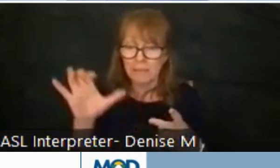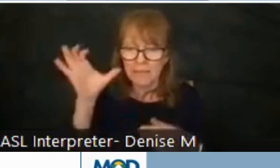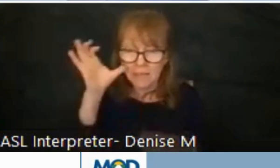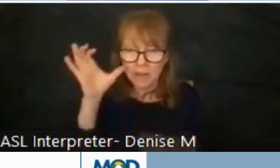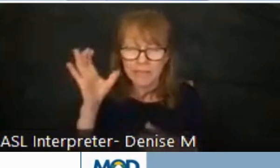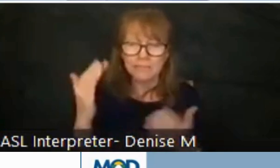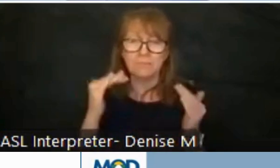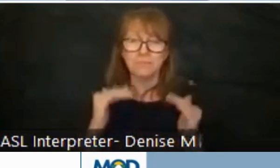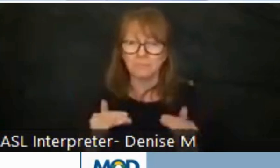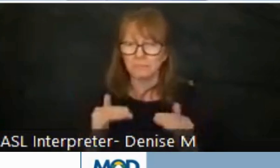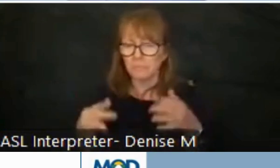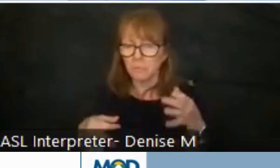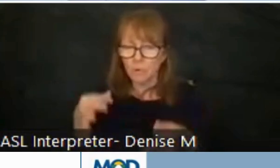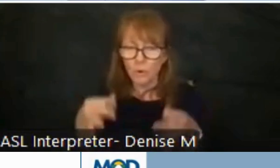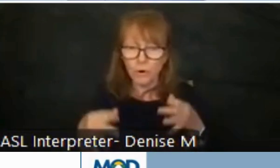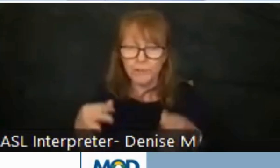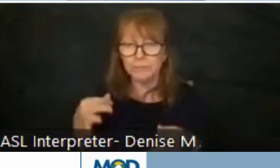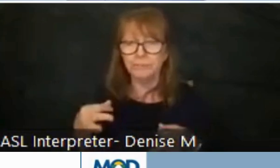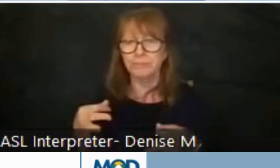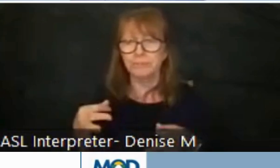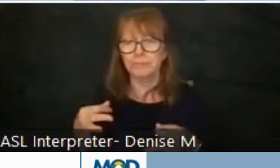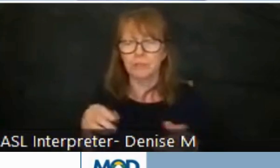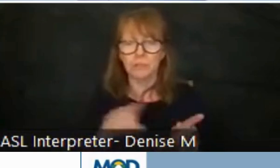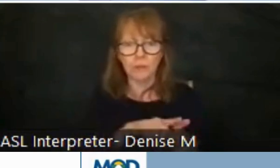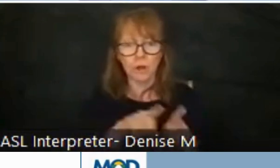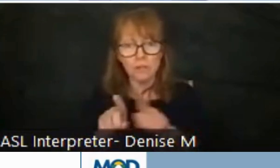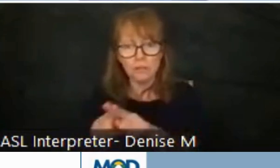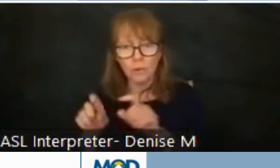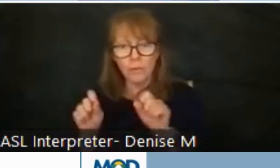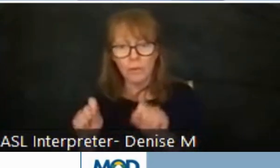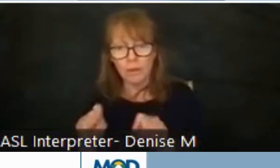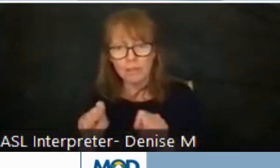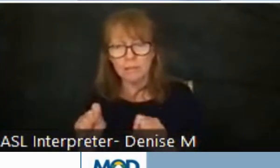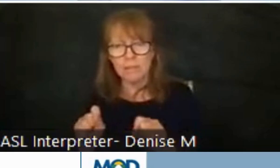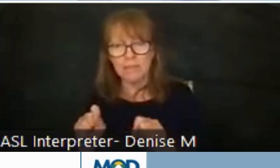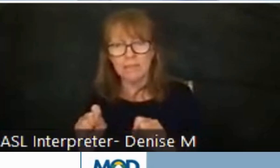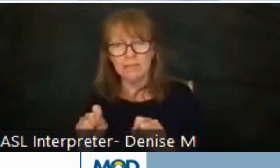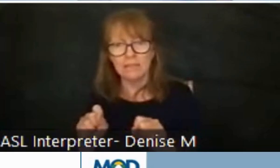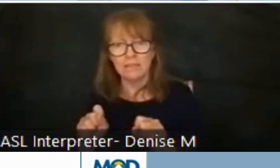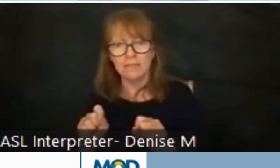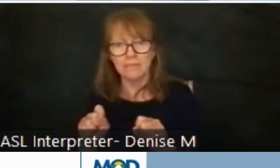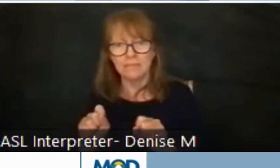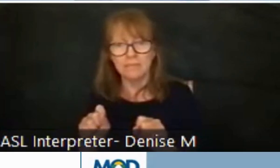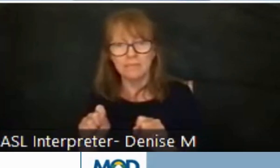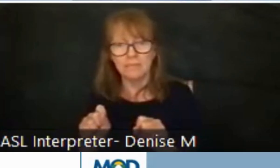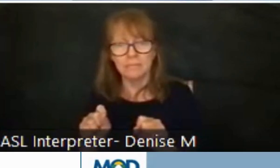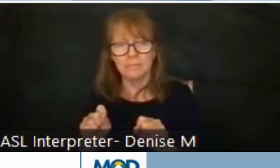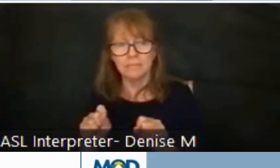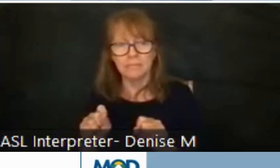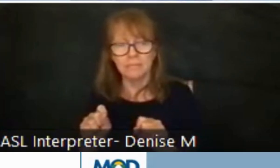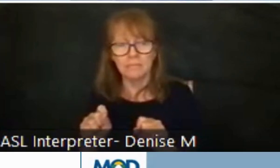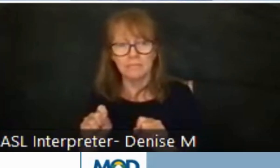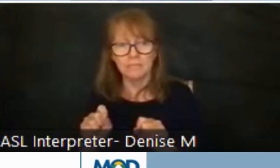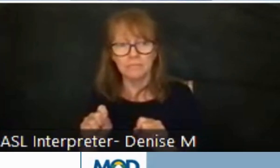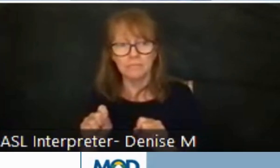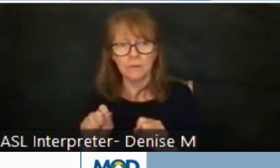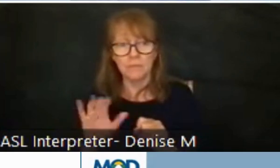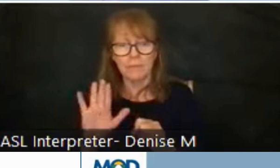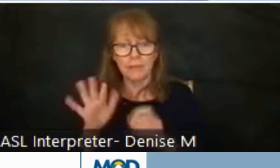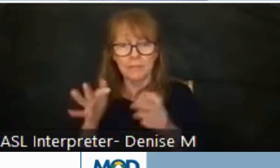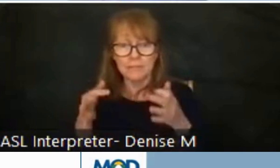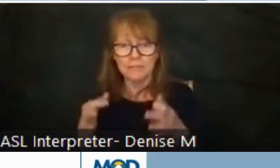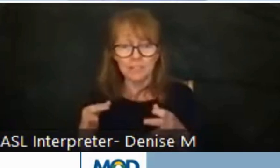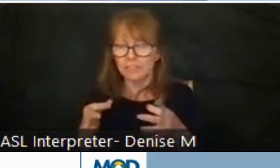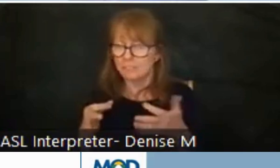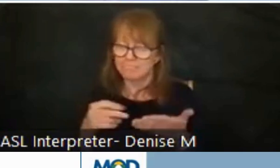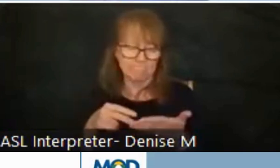And there is also the possibility that from the decision that they find that there isn't